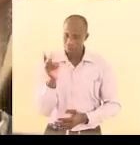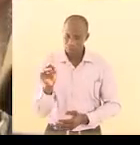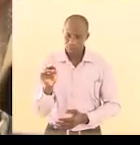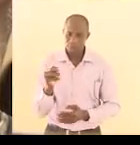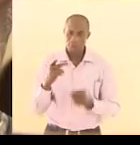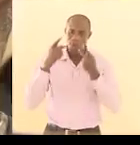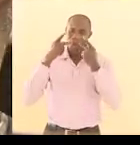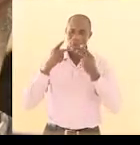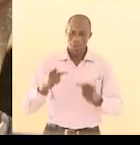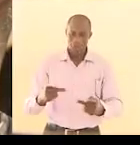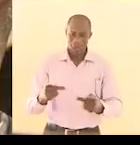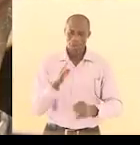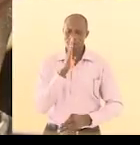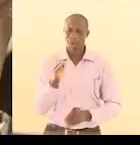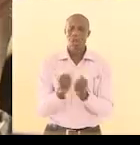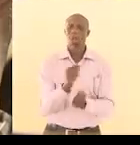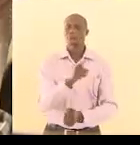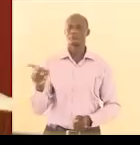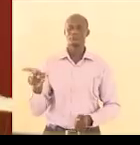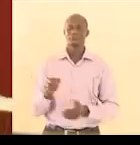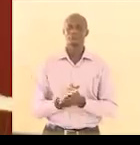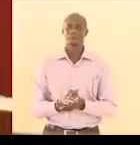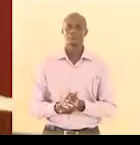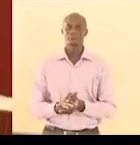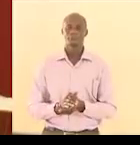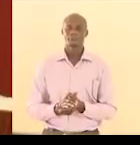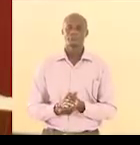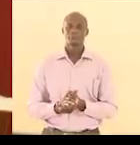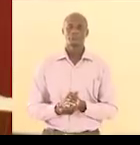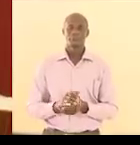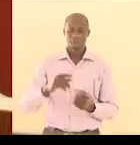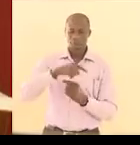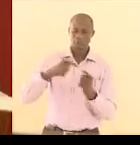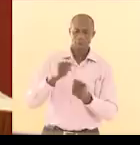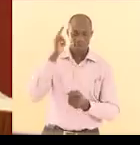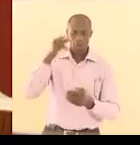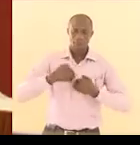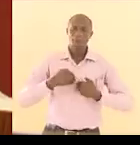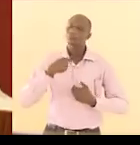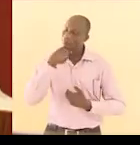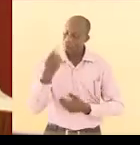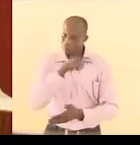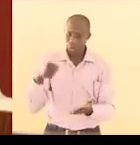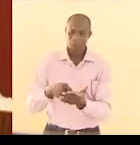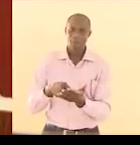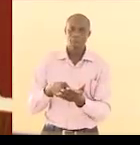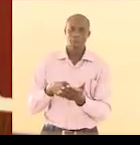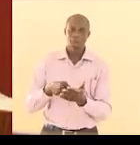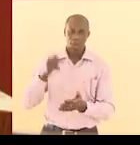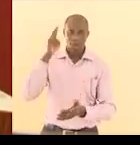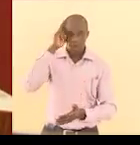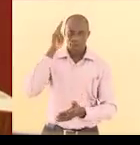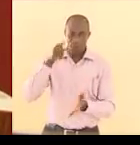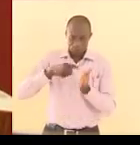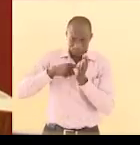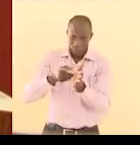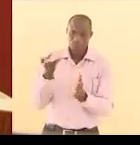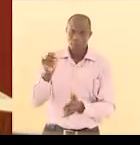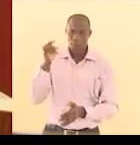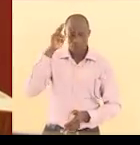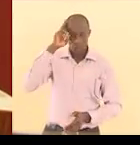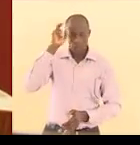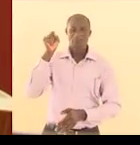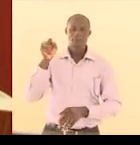them, "Peace be with you." When he had said this, he showed them